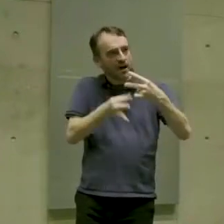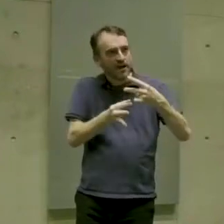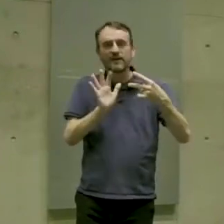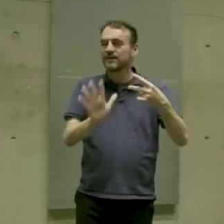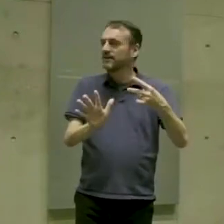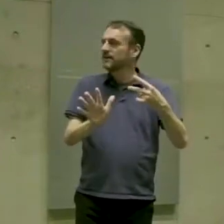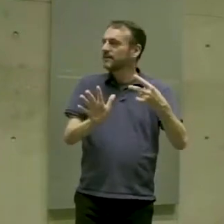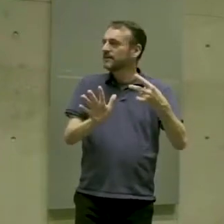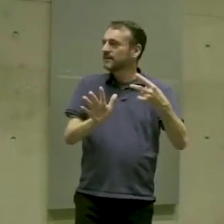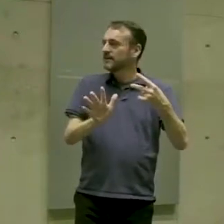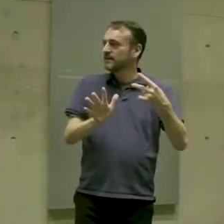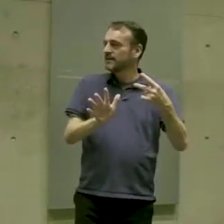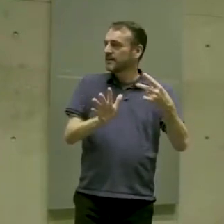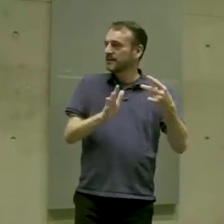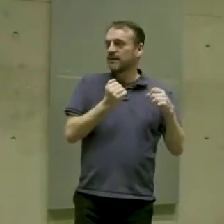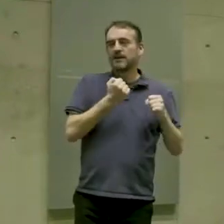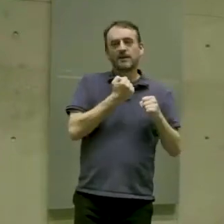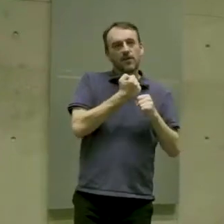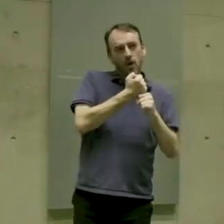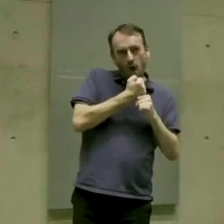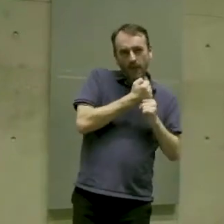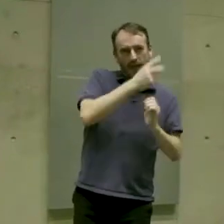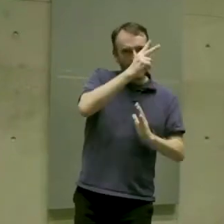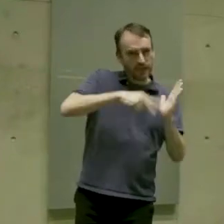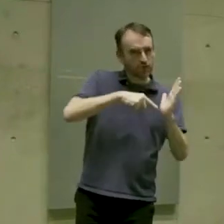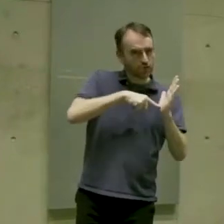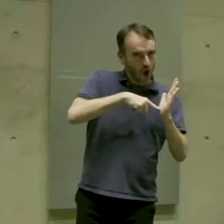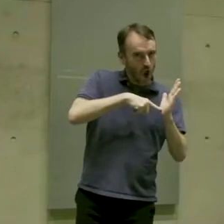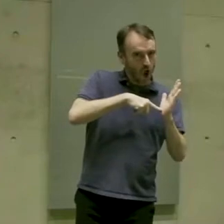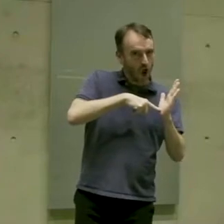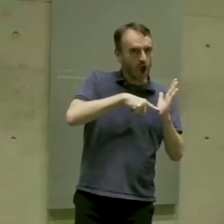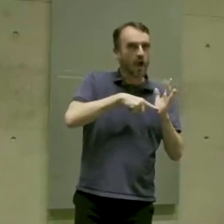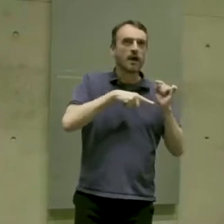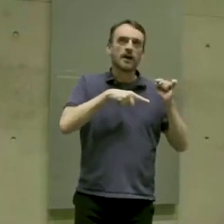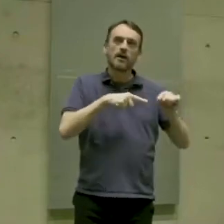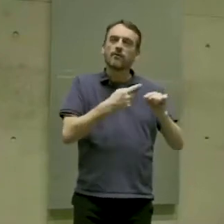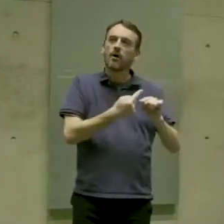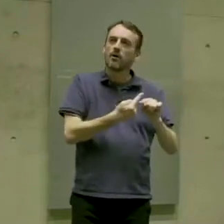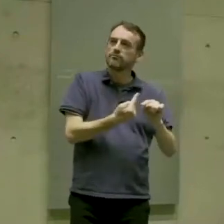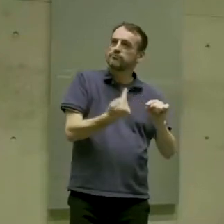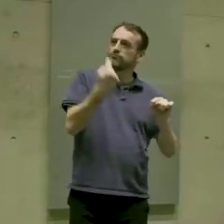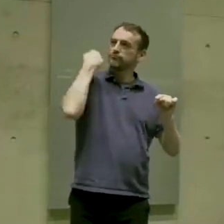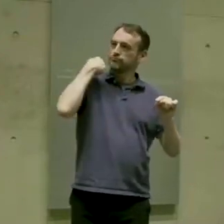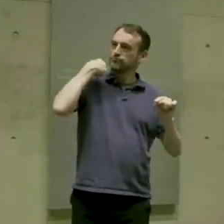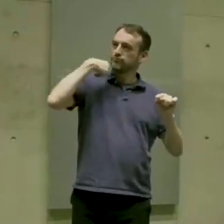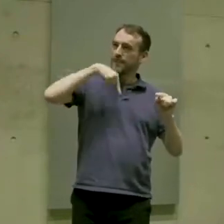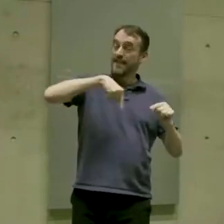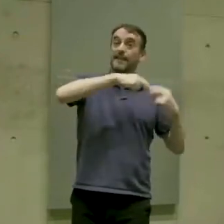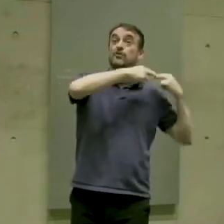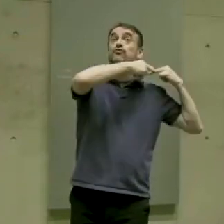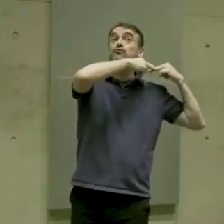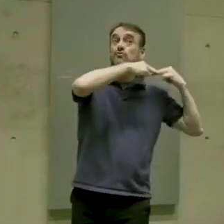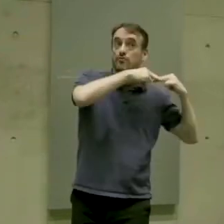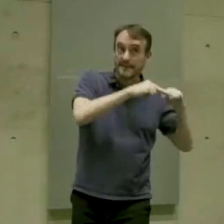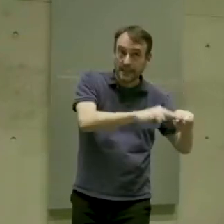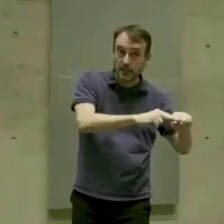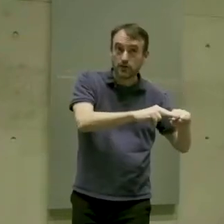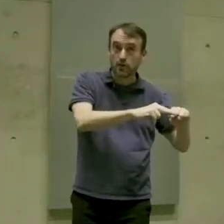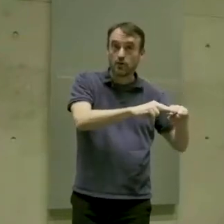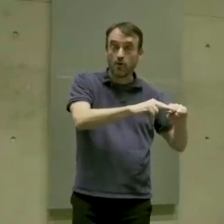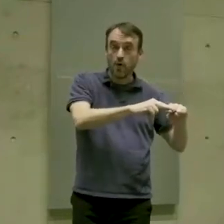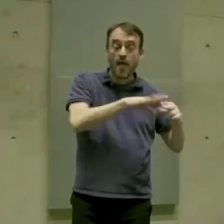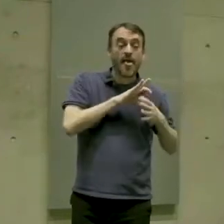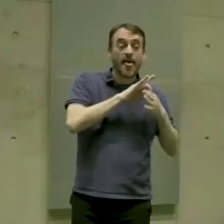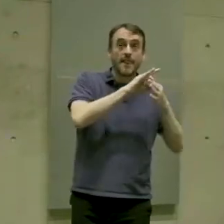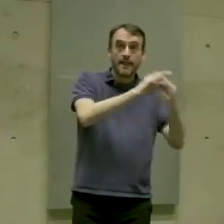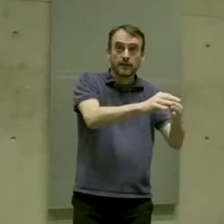Gothic literature apart from both defining modes of thought at the time, which was the traditional deference to Christianity,